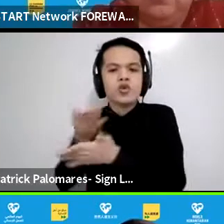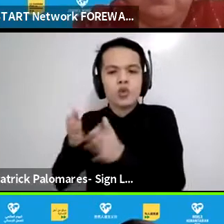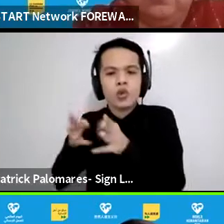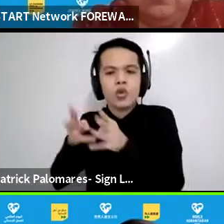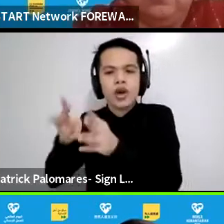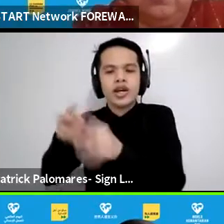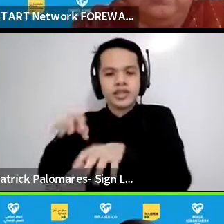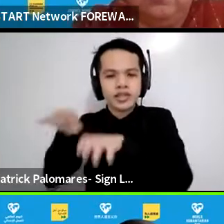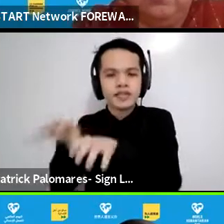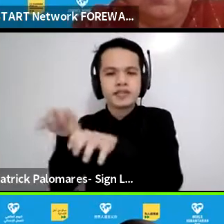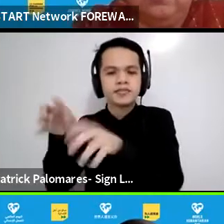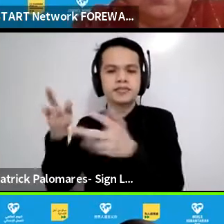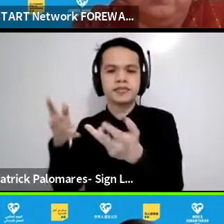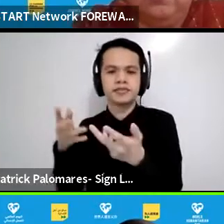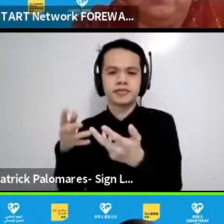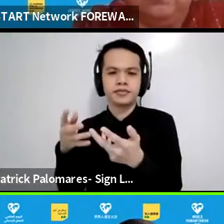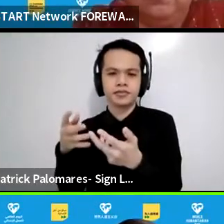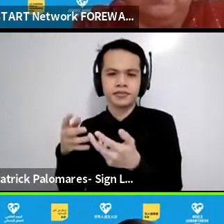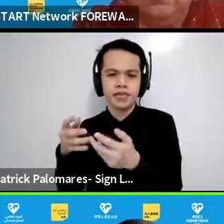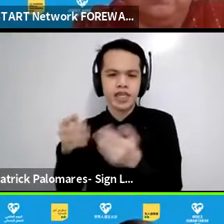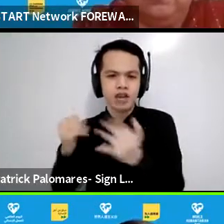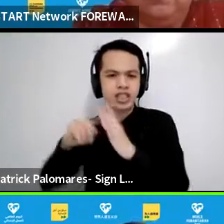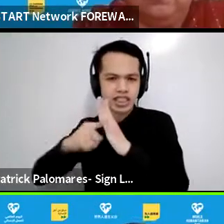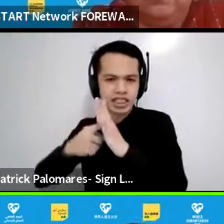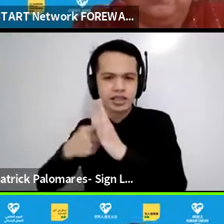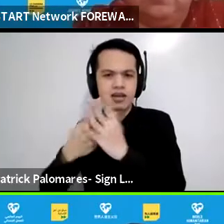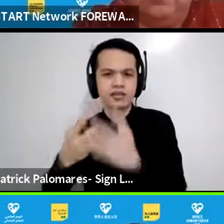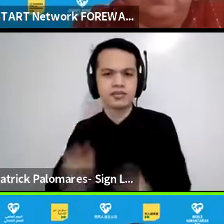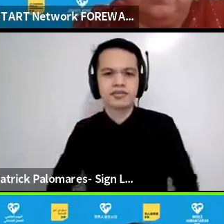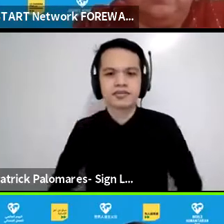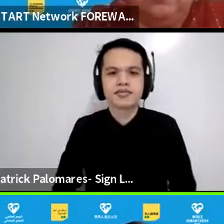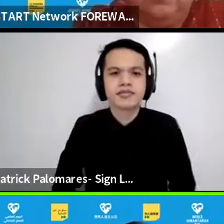things that are just beginning to bear fruit.